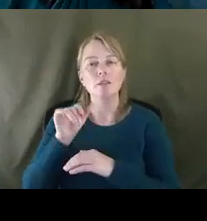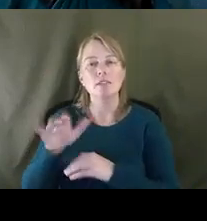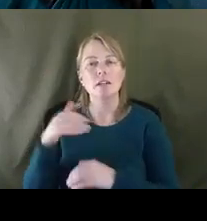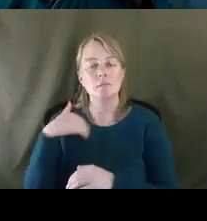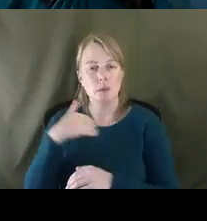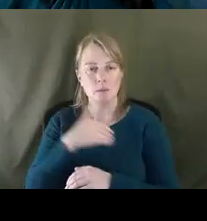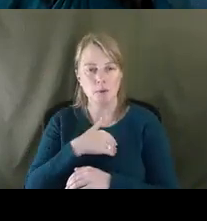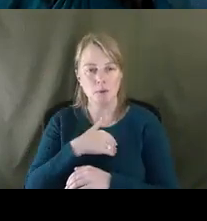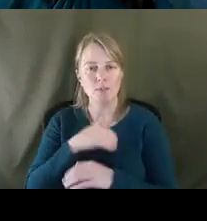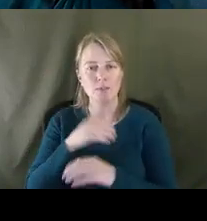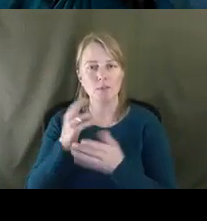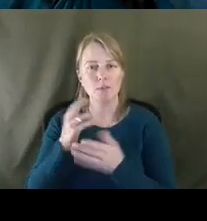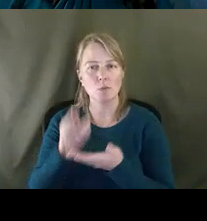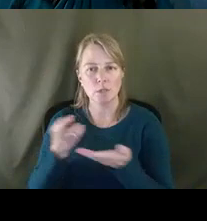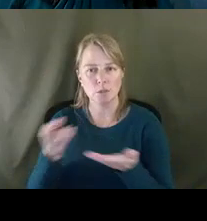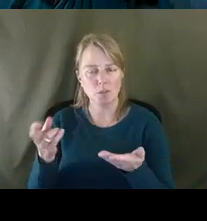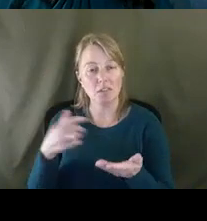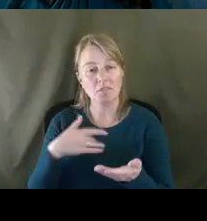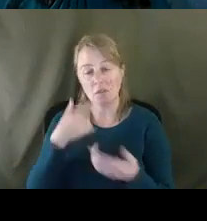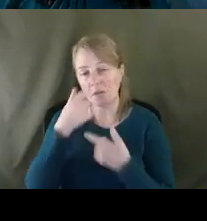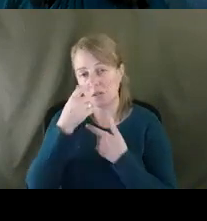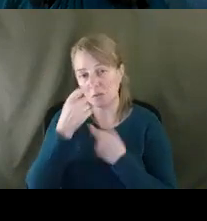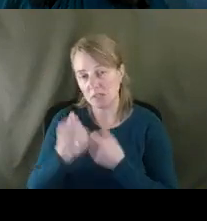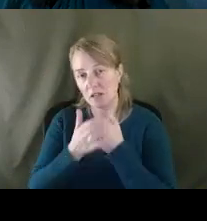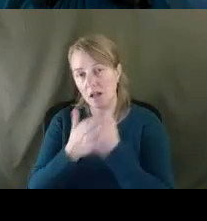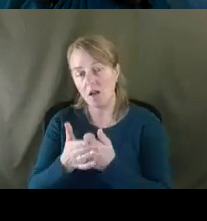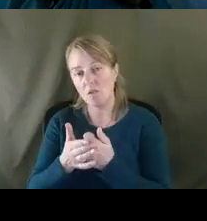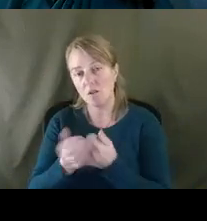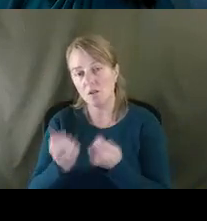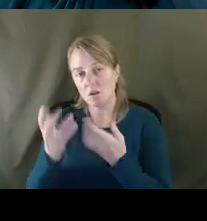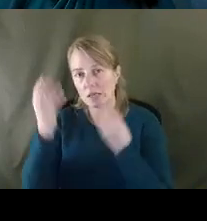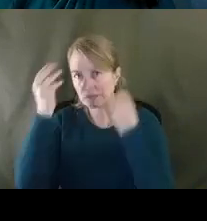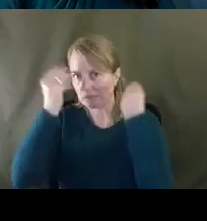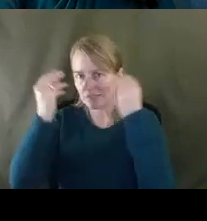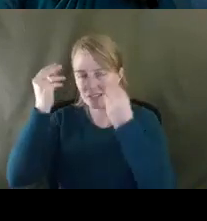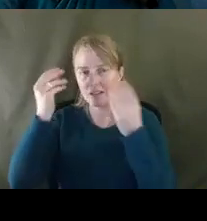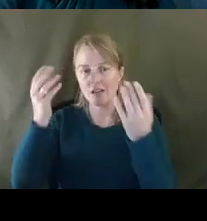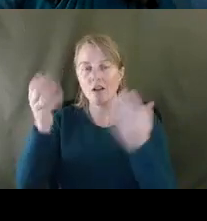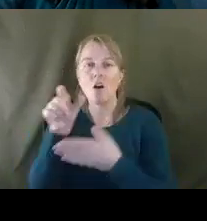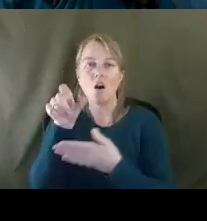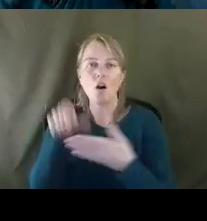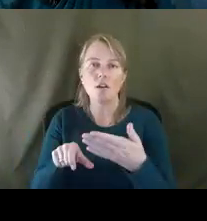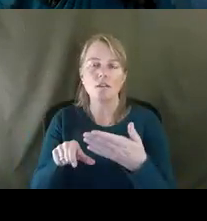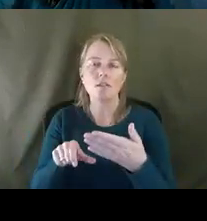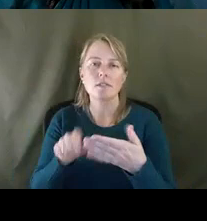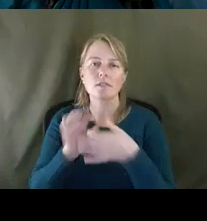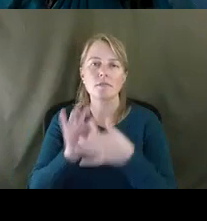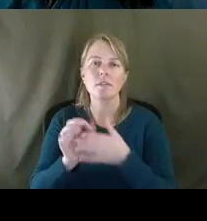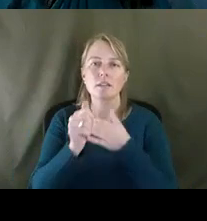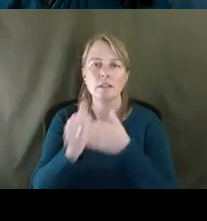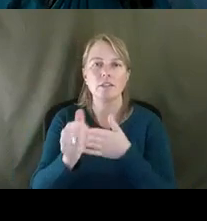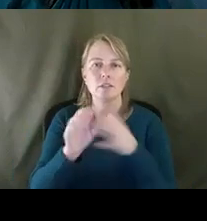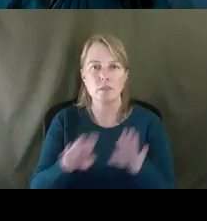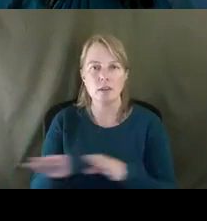program resources that I find interesting, helpful, or thought-provoking, articles that speak to leadership behaviors